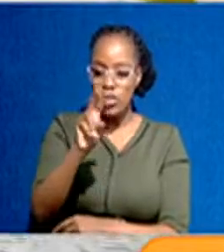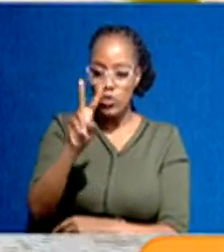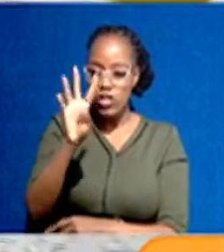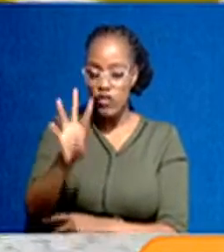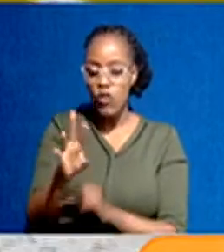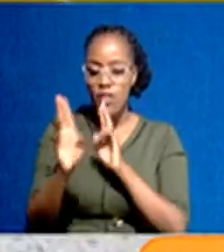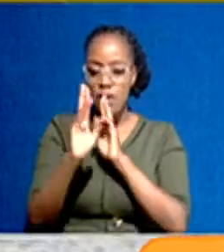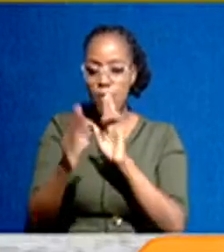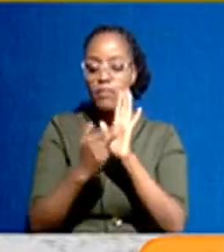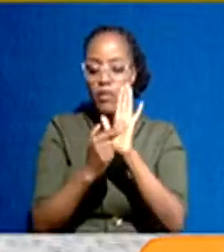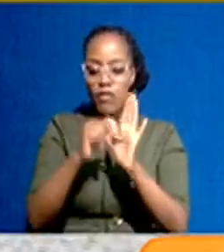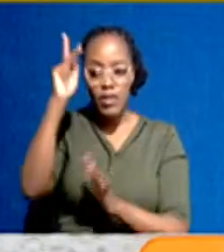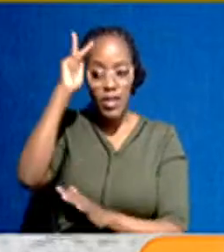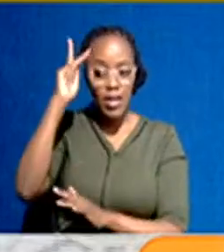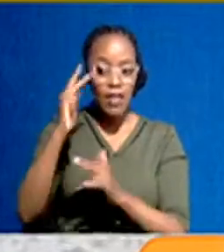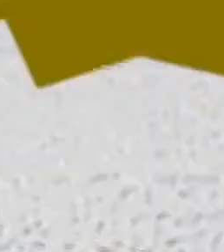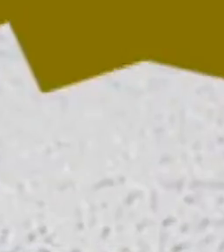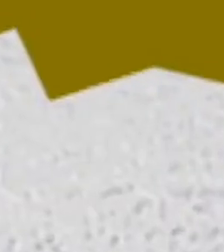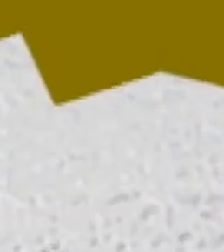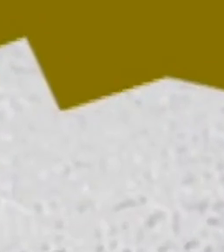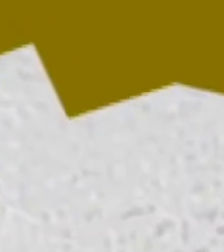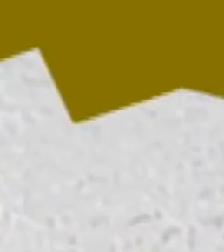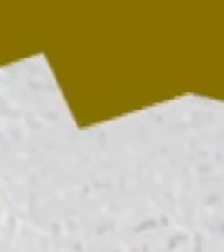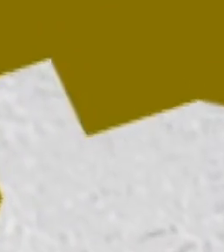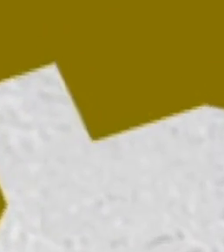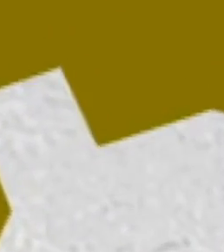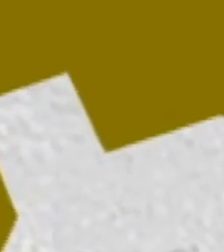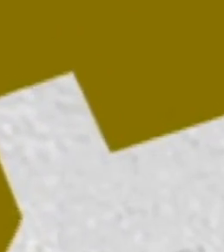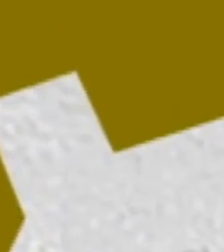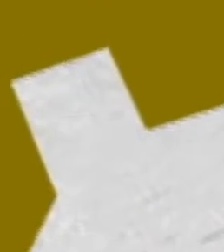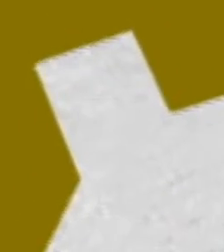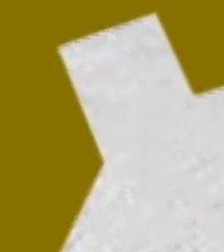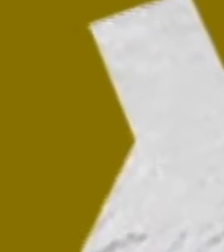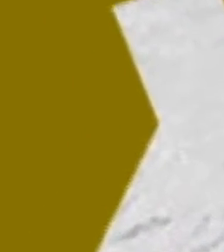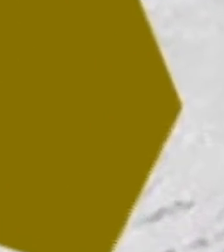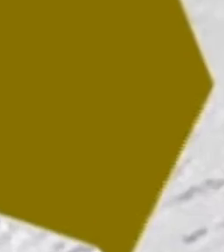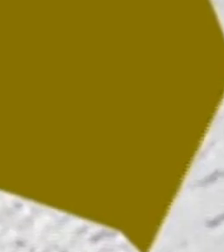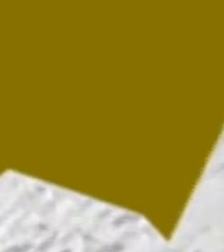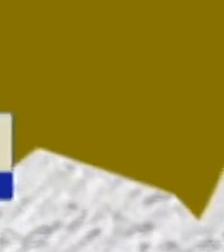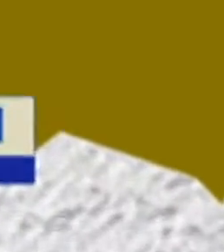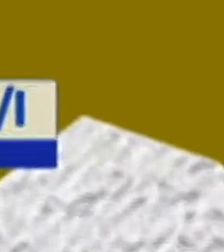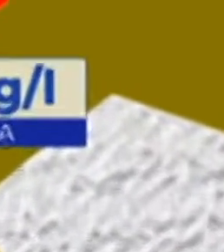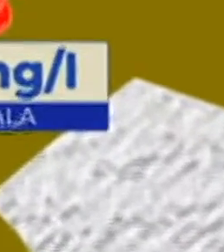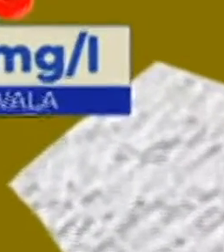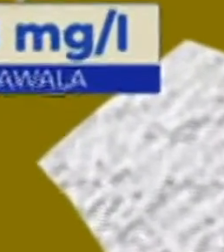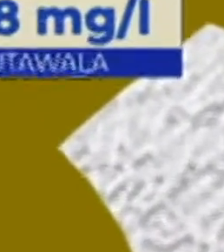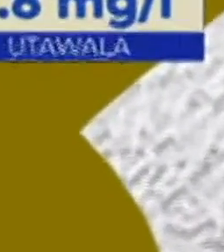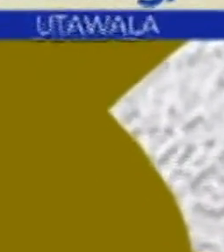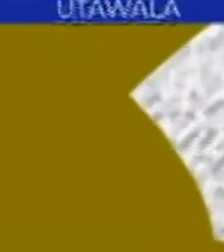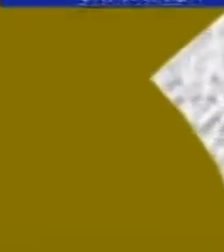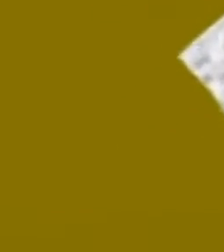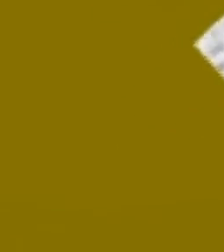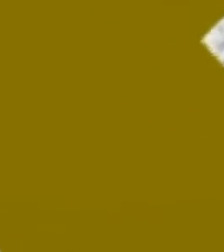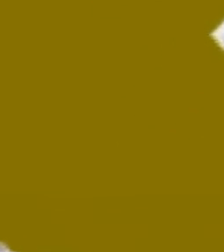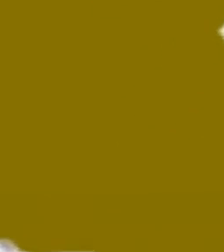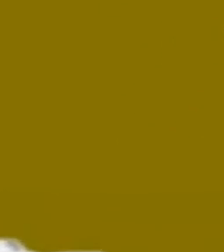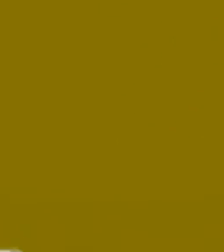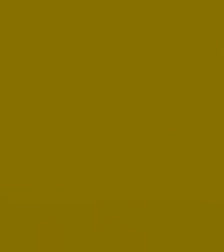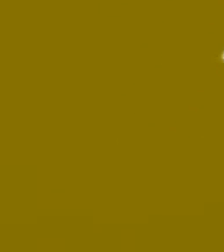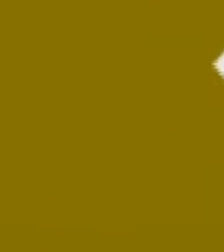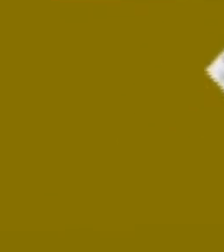found Karen had the highest levels of fluoride in water at 18.7 milligrams per